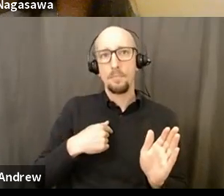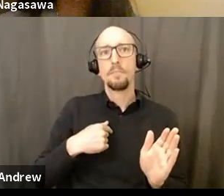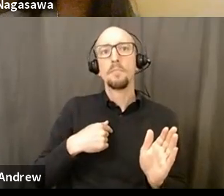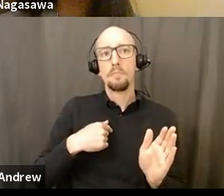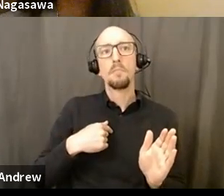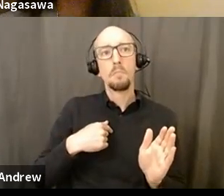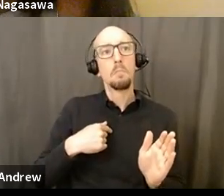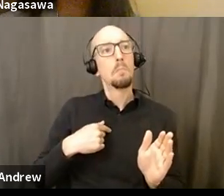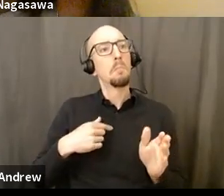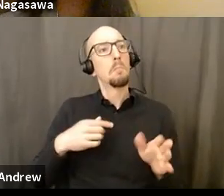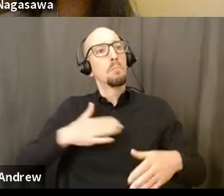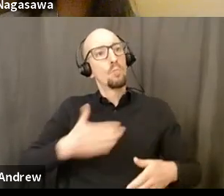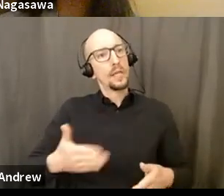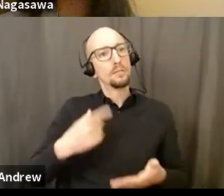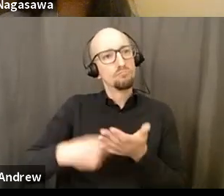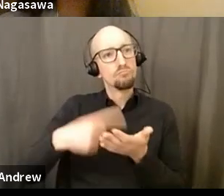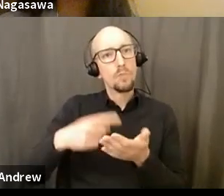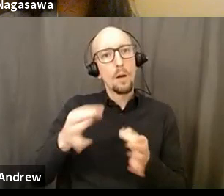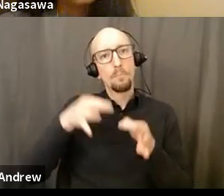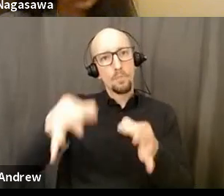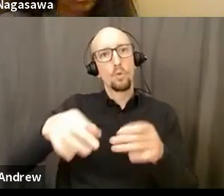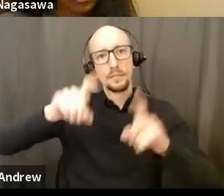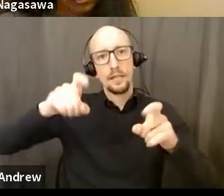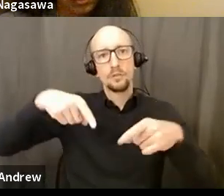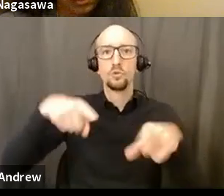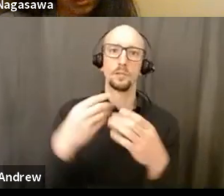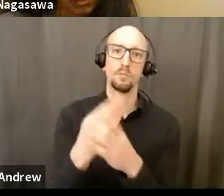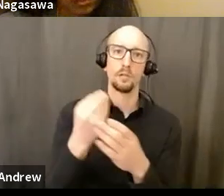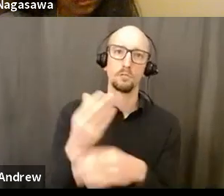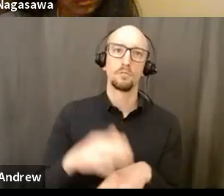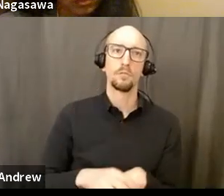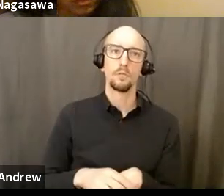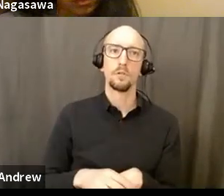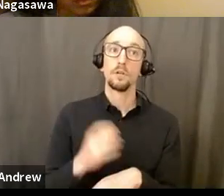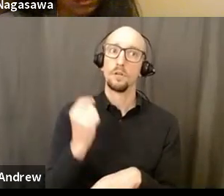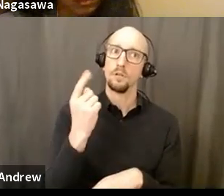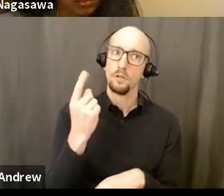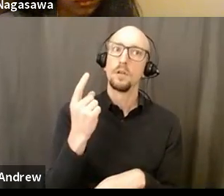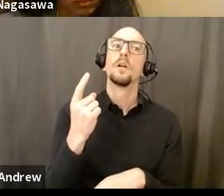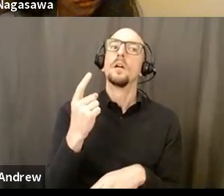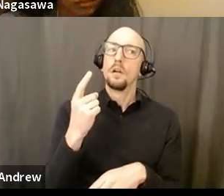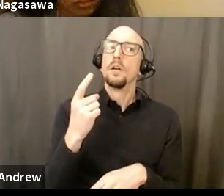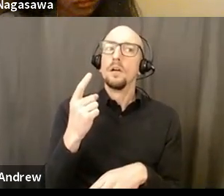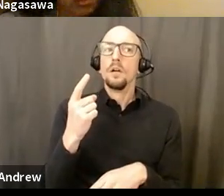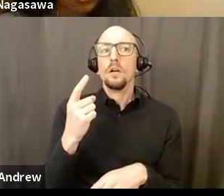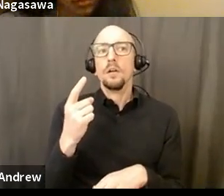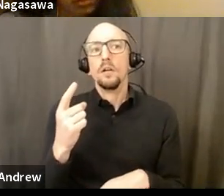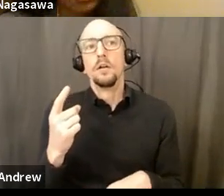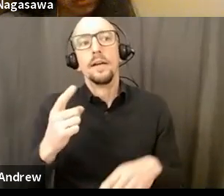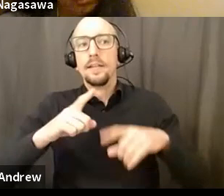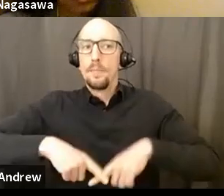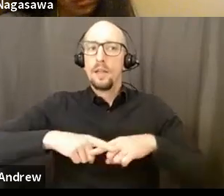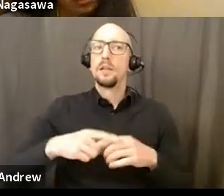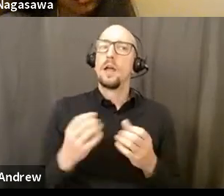exam until later in the school year. And that was suggested. It would just be a matter of how quick of a turnaround we can get the results of